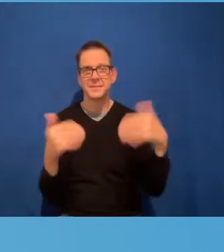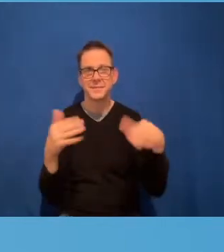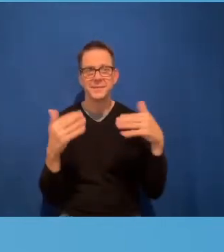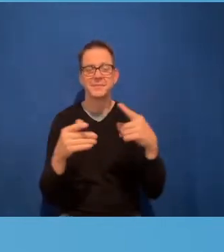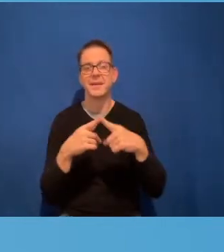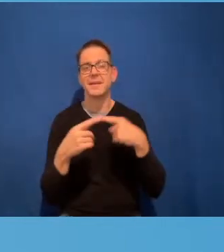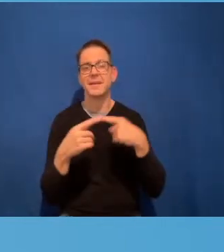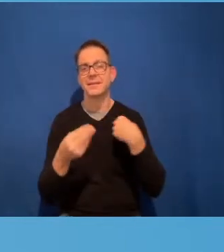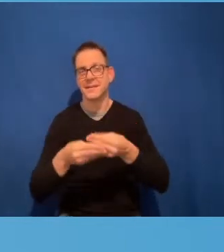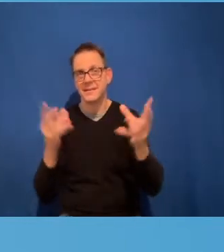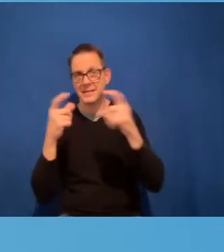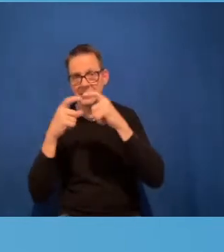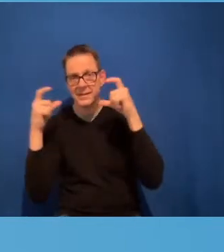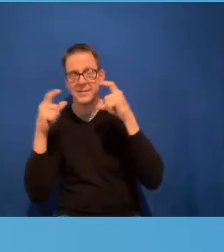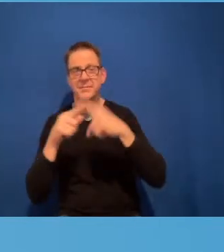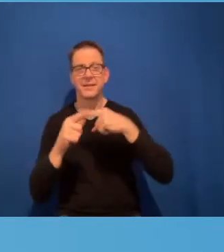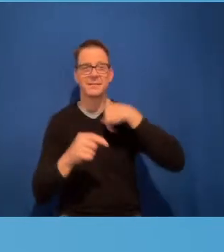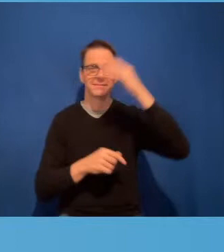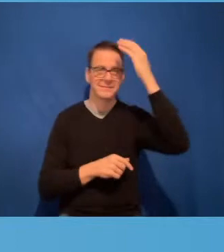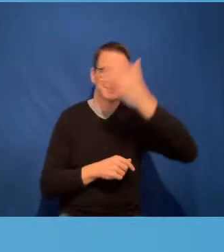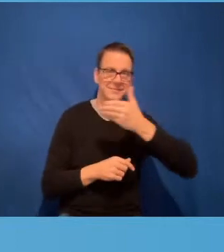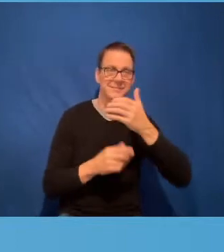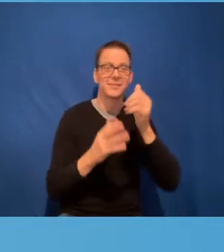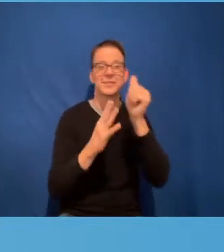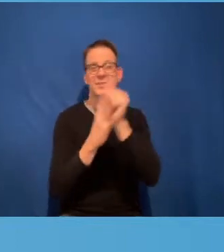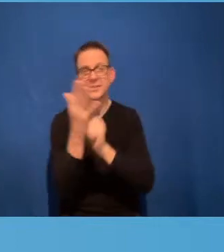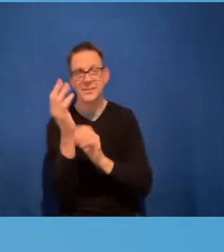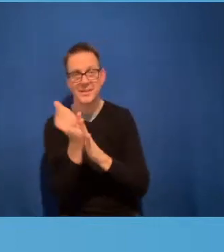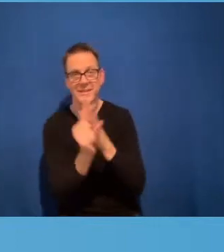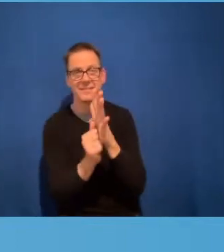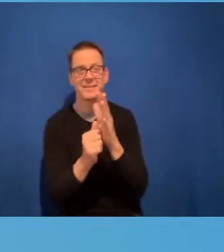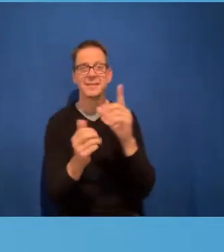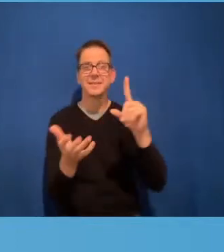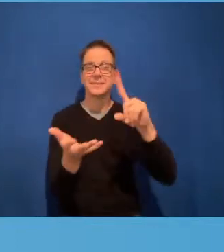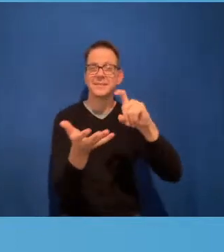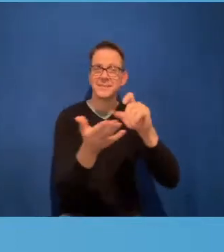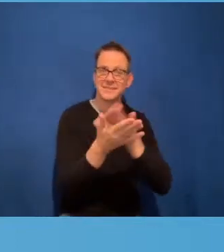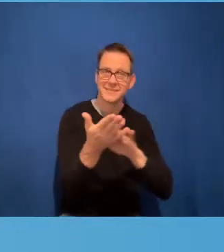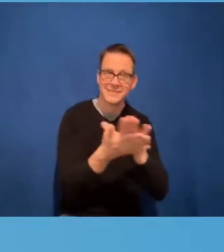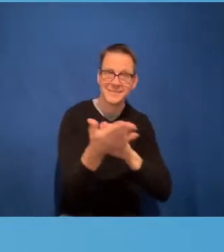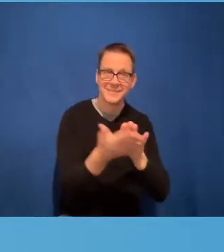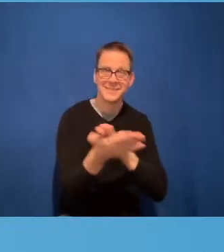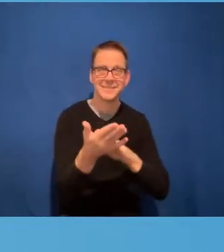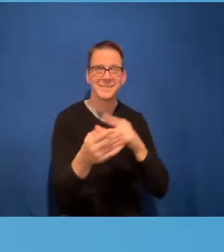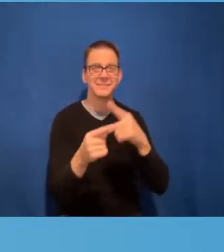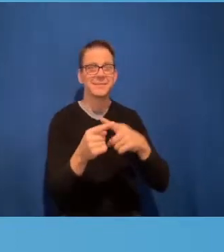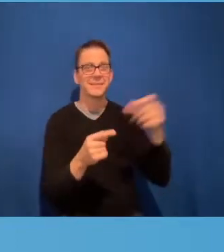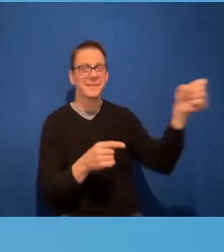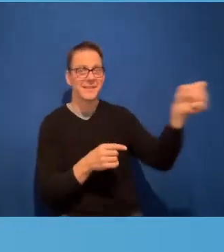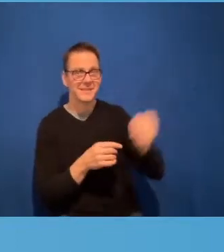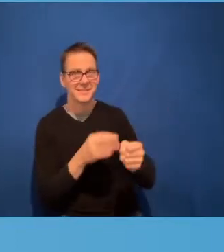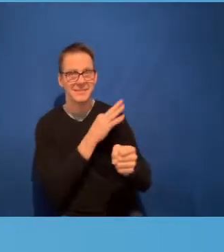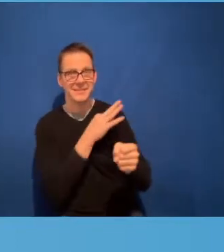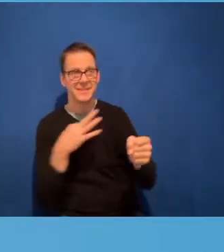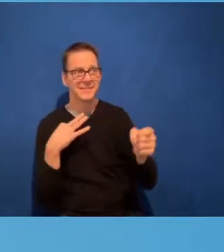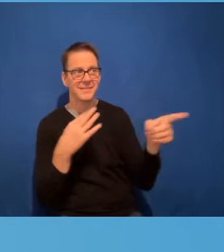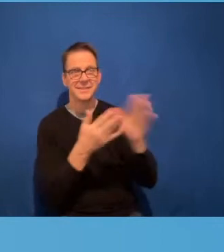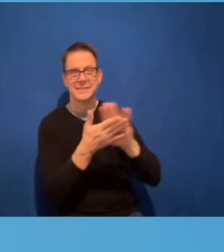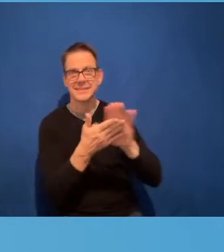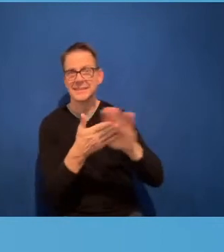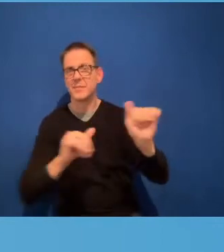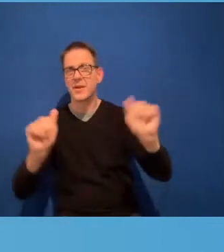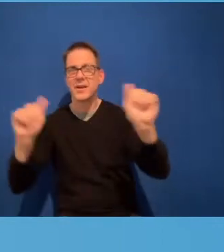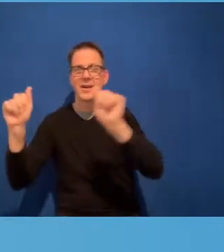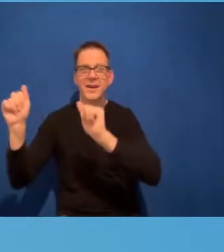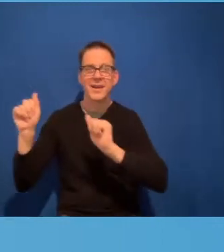gloves, wipe the entire room, hire extra staff to clean entire room, make sure that the waiting area does not have